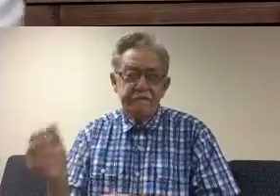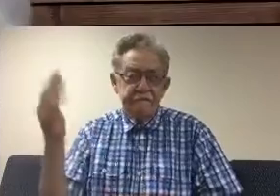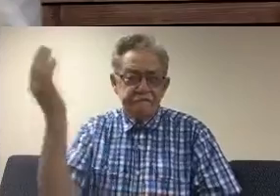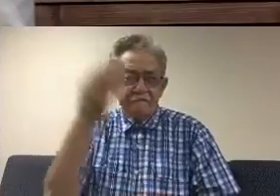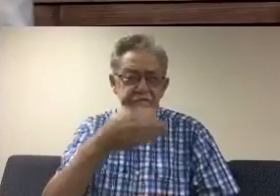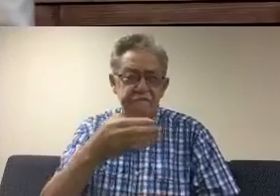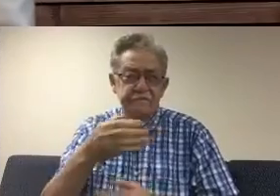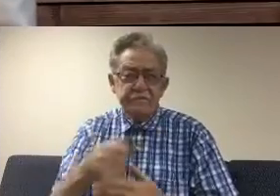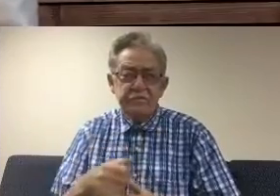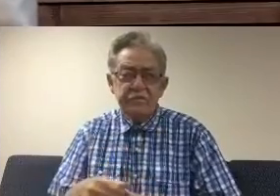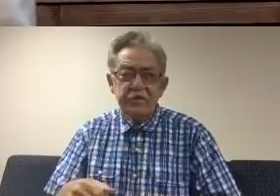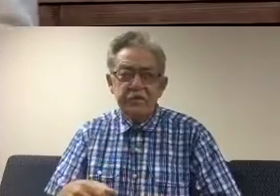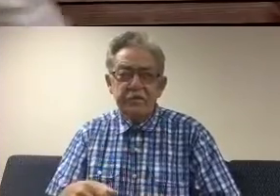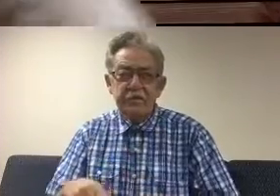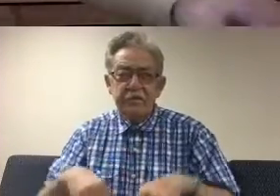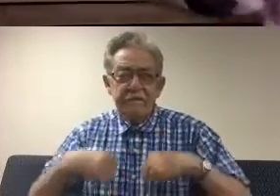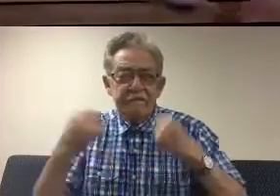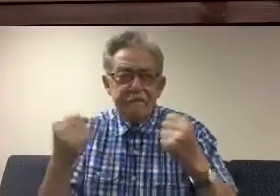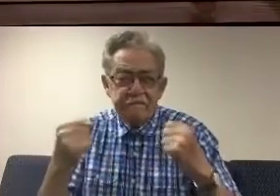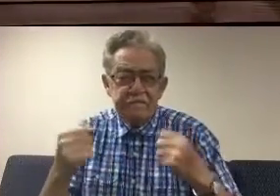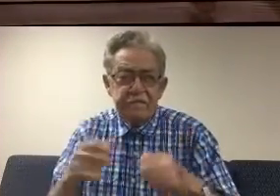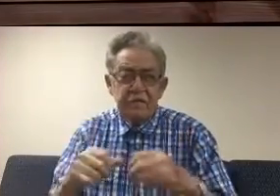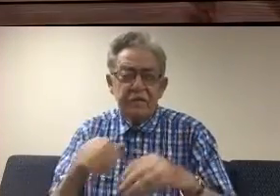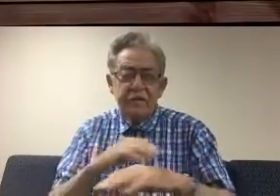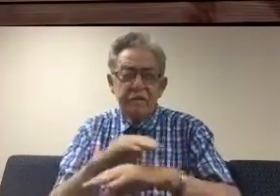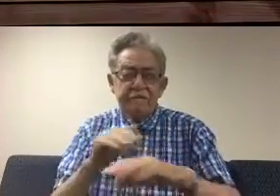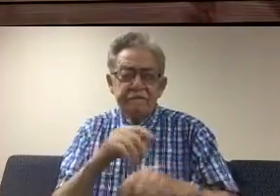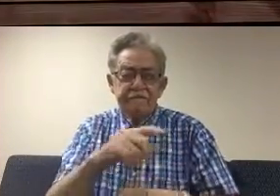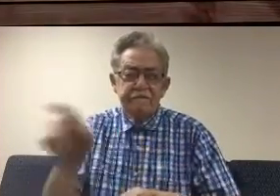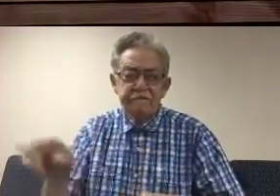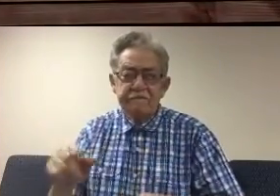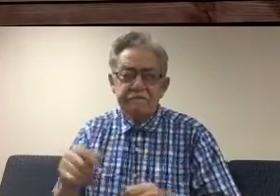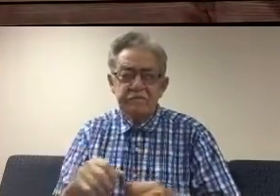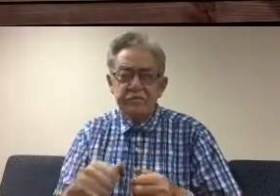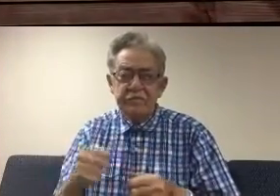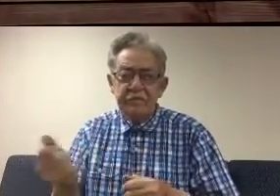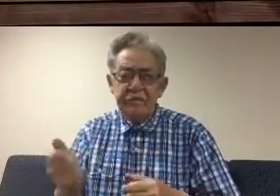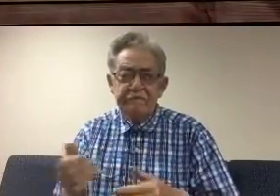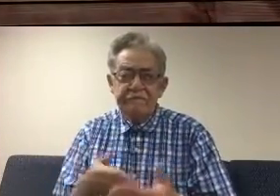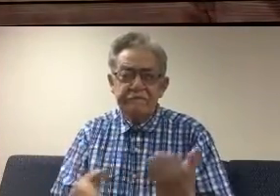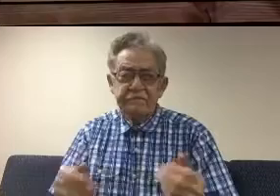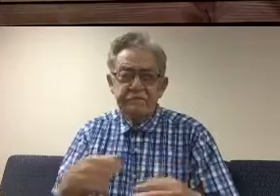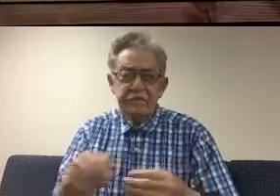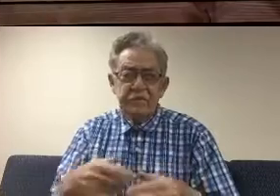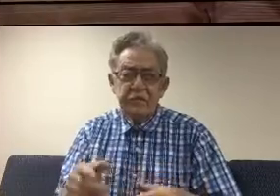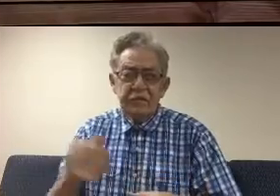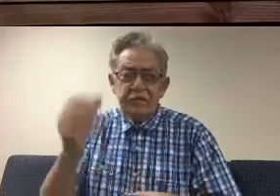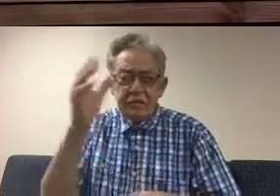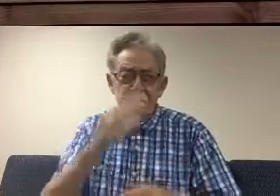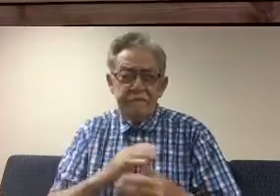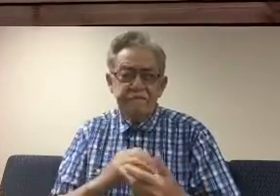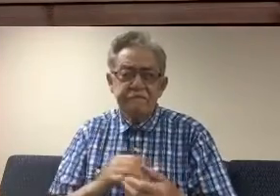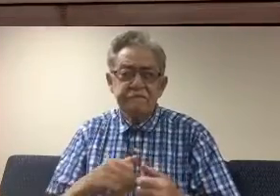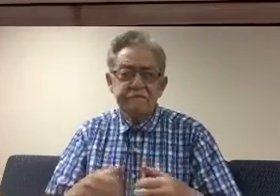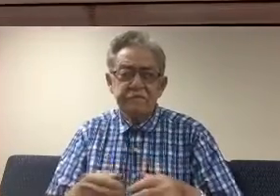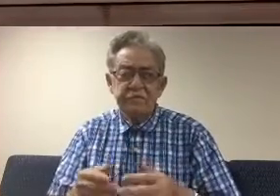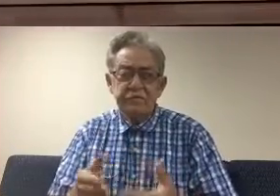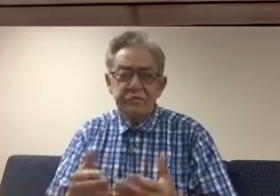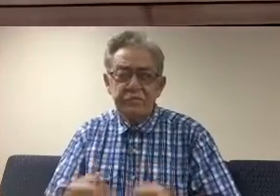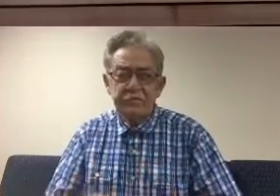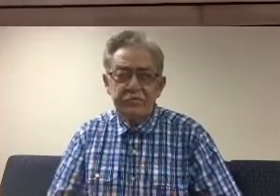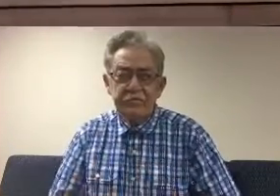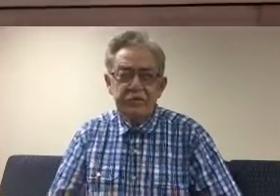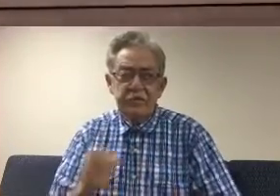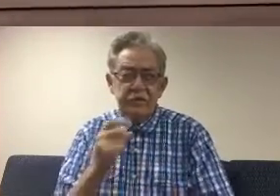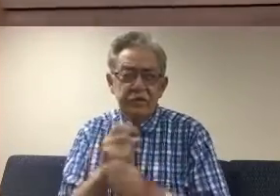whose power are you healing? They don't say anything about the man, because it turns out the guy's standing right between them. So it's kind of